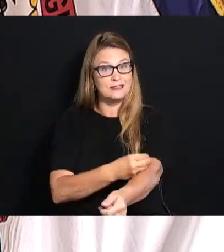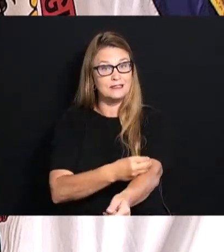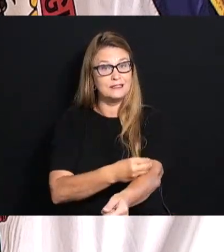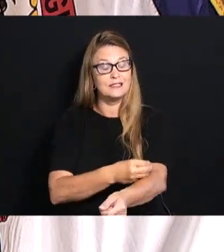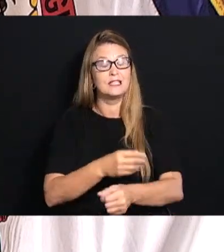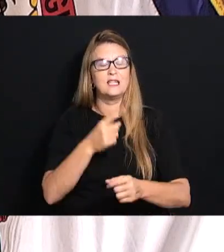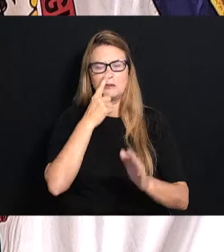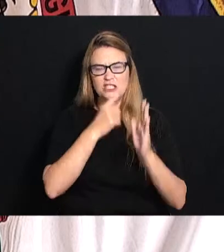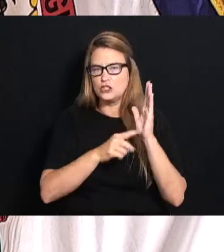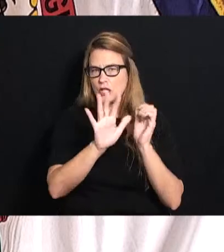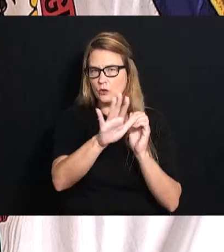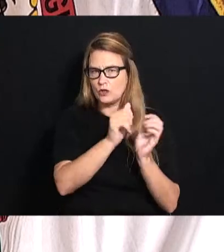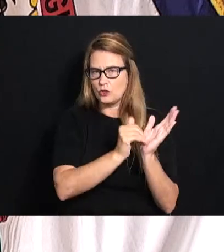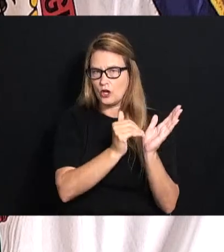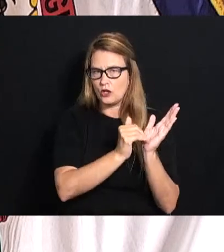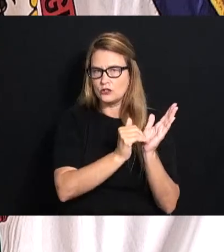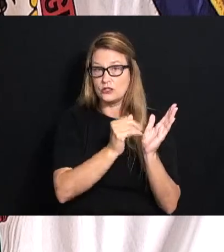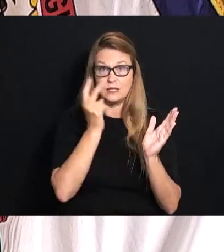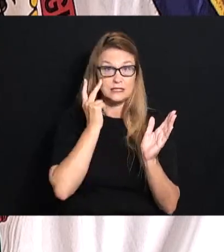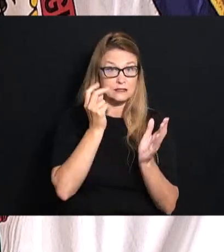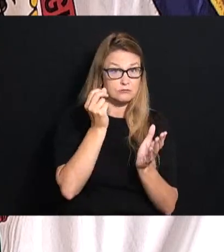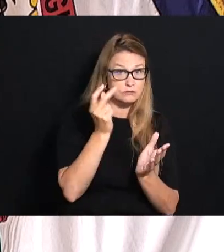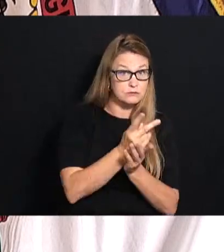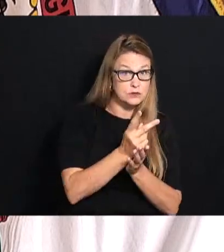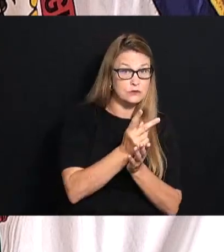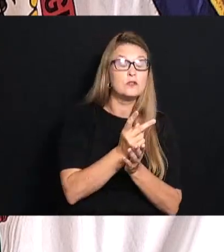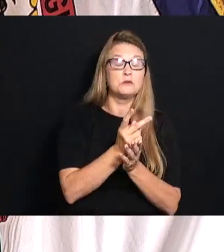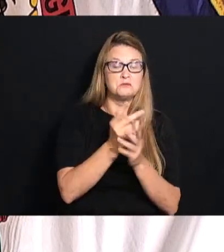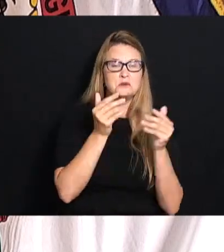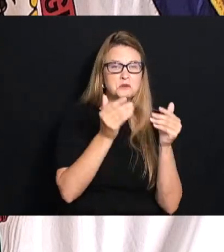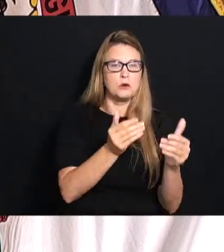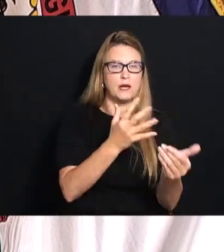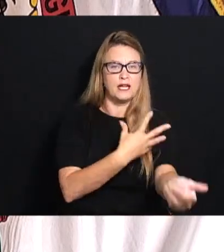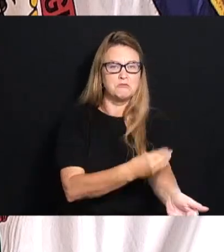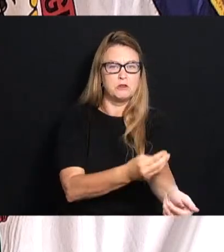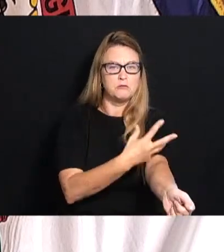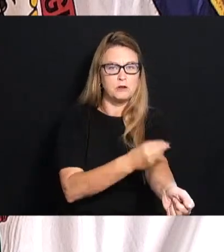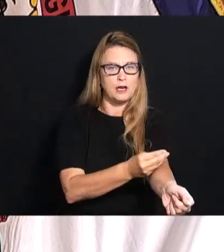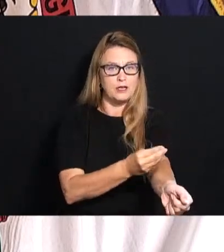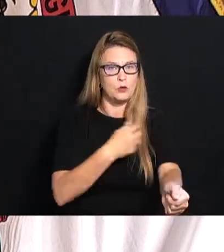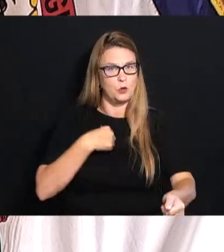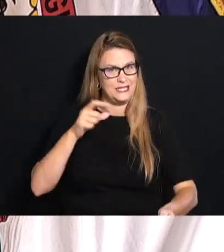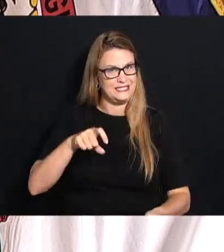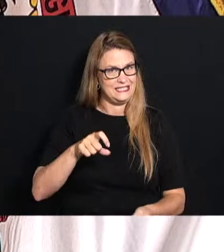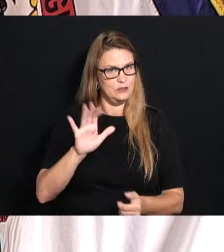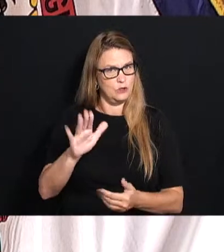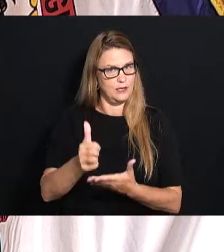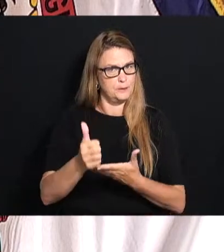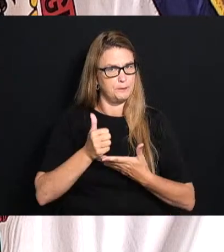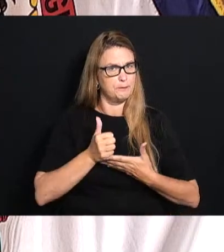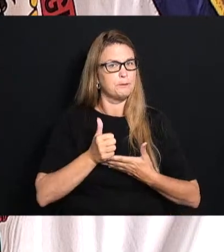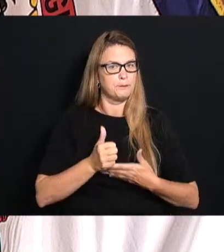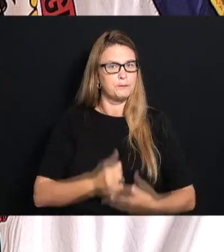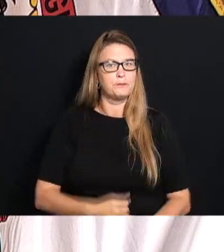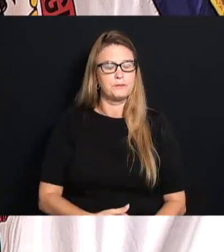with your physicians, and if you get to go ahead and everything, think hard about it because we could sure use you.